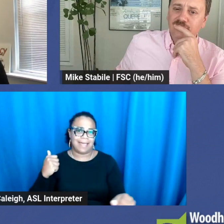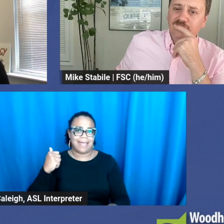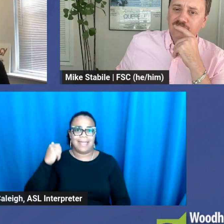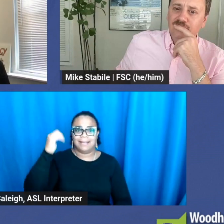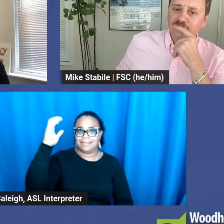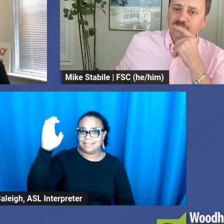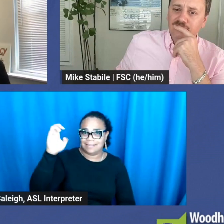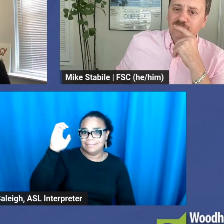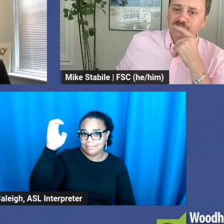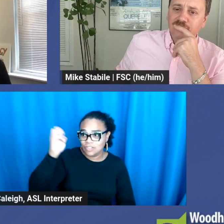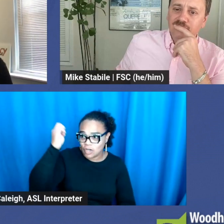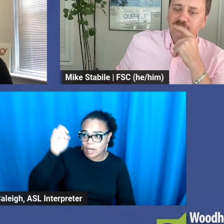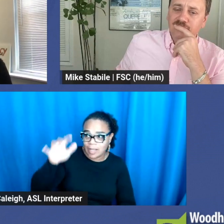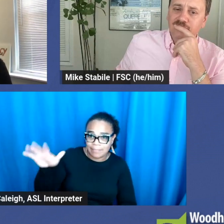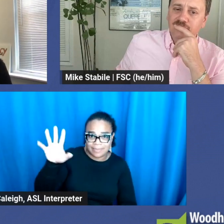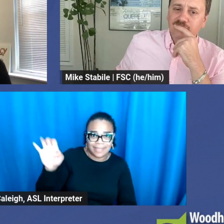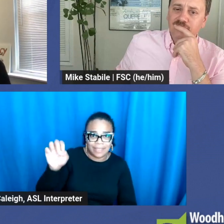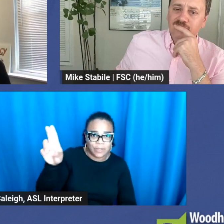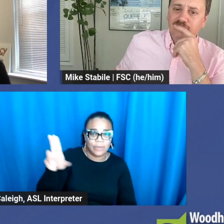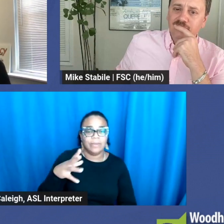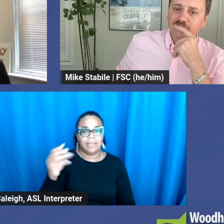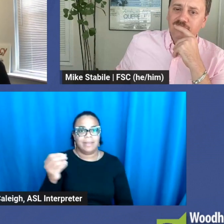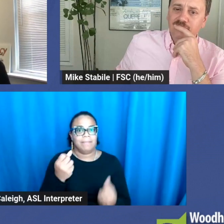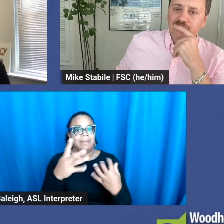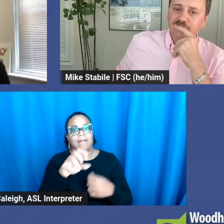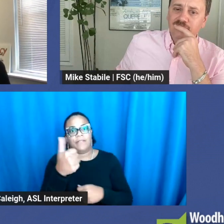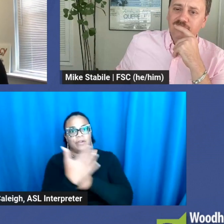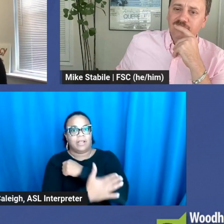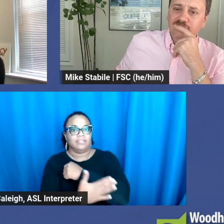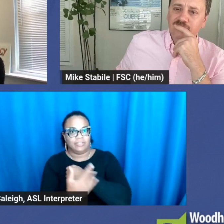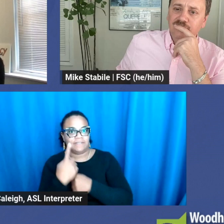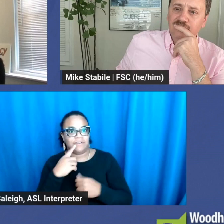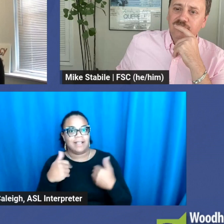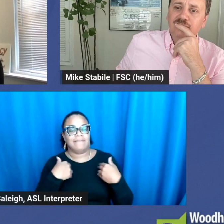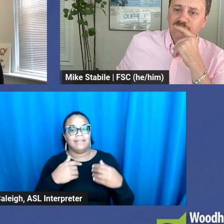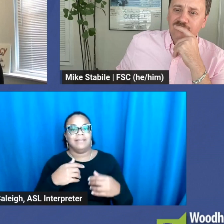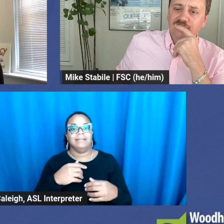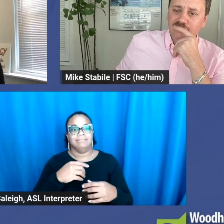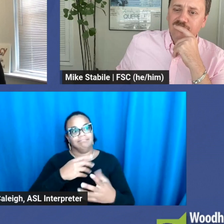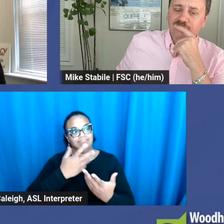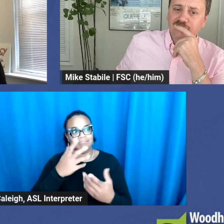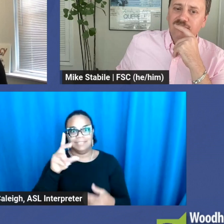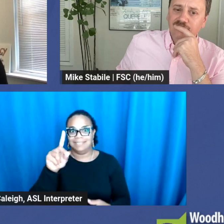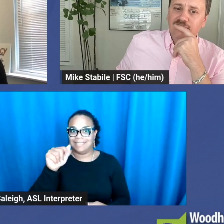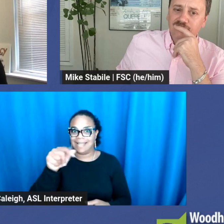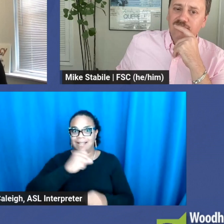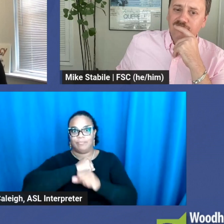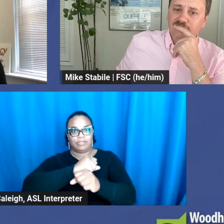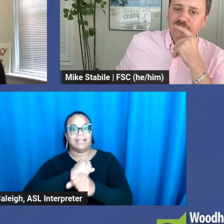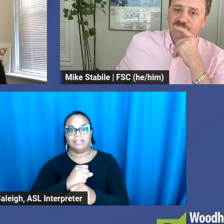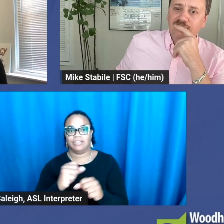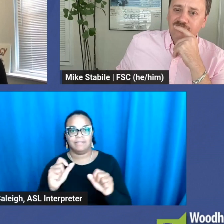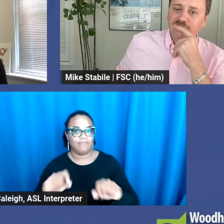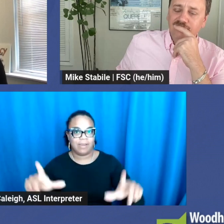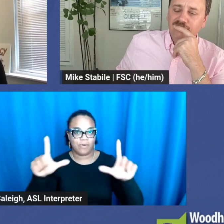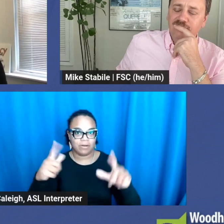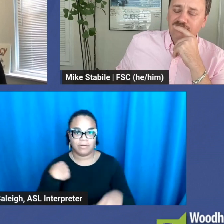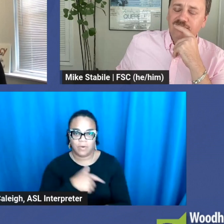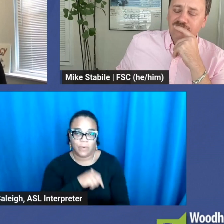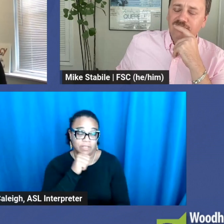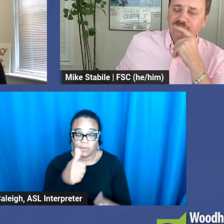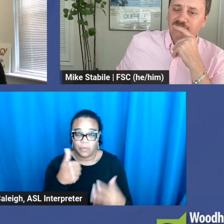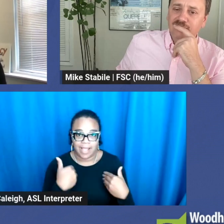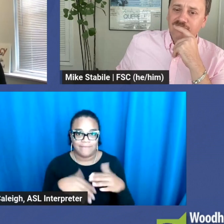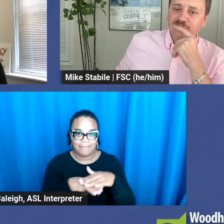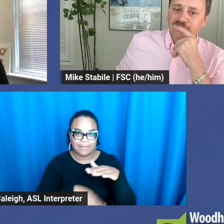other countries and regions around the world as far as having a data protection legal framework. We don't have a baseline data privacy